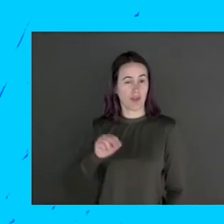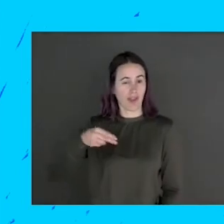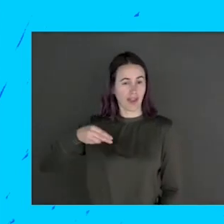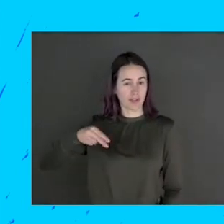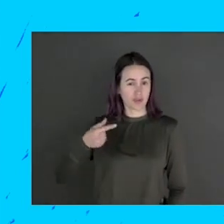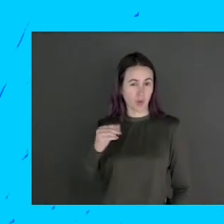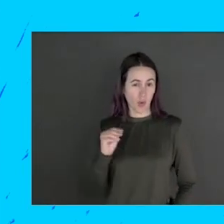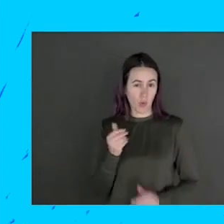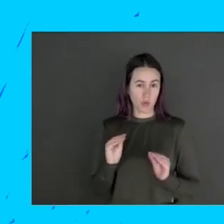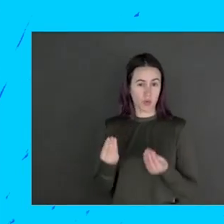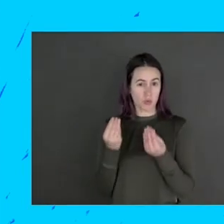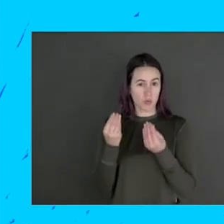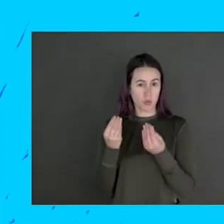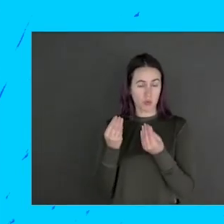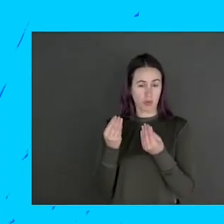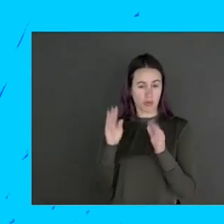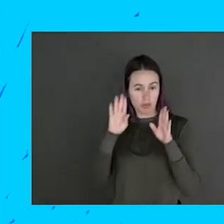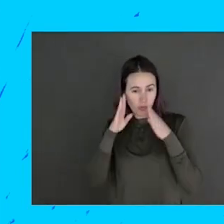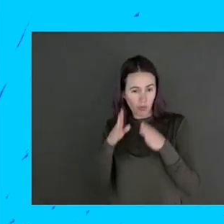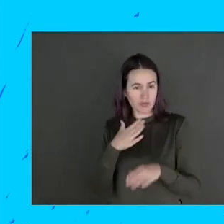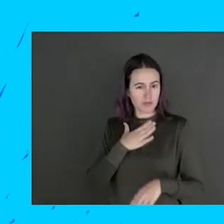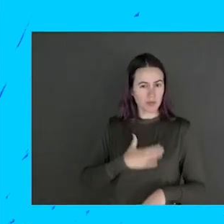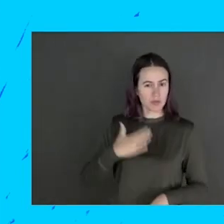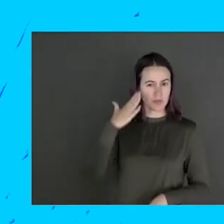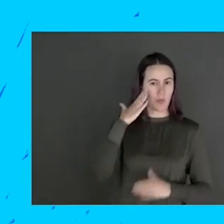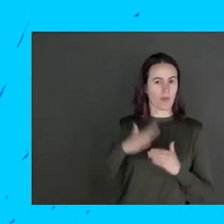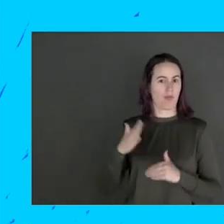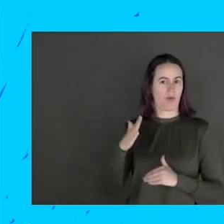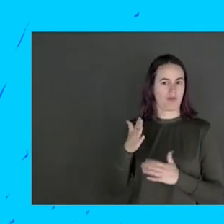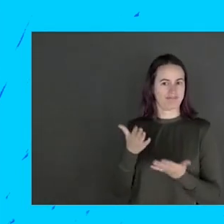like? Over to you, Hilda.